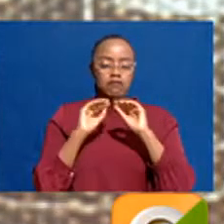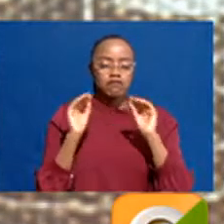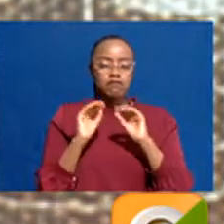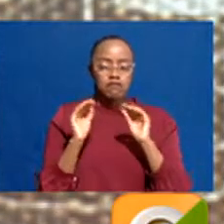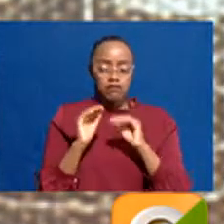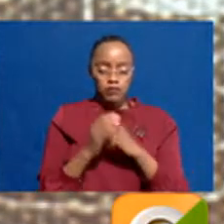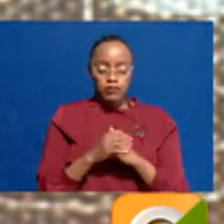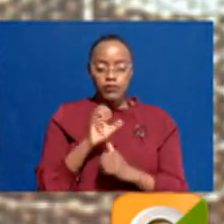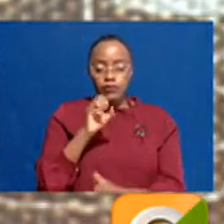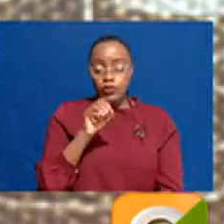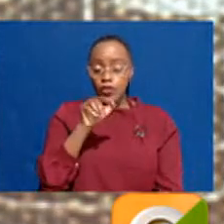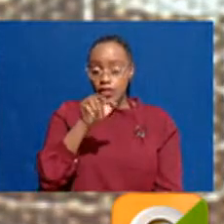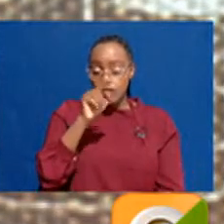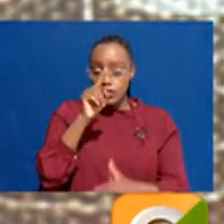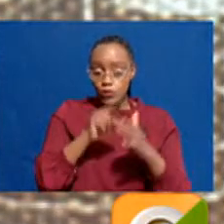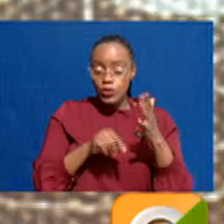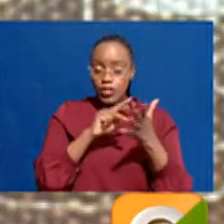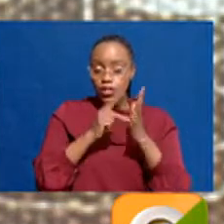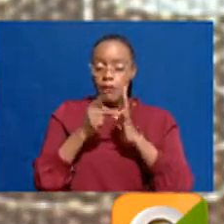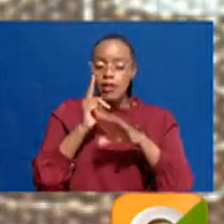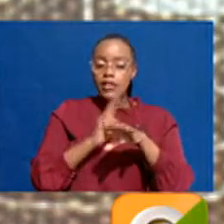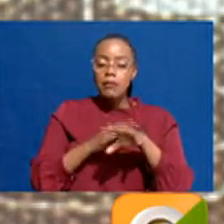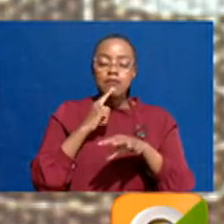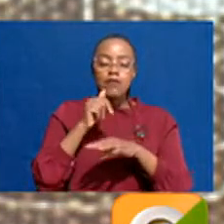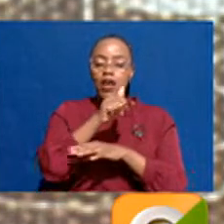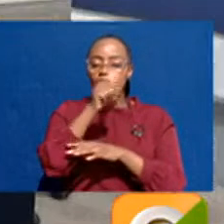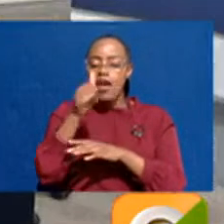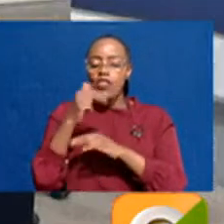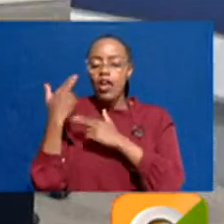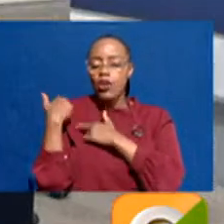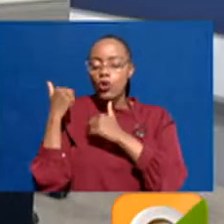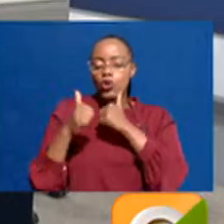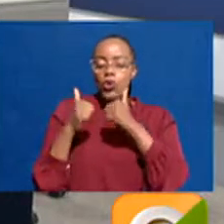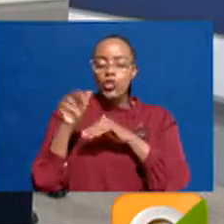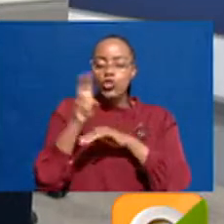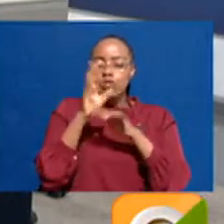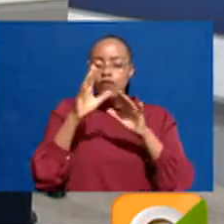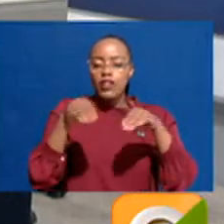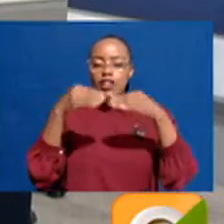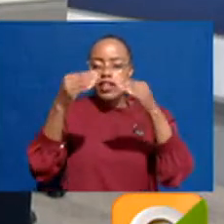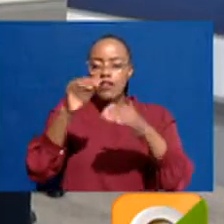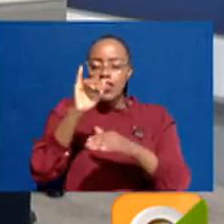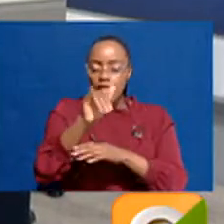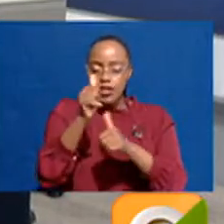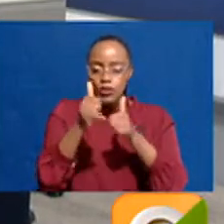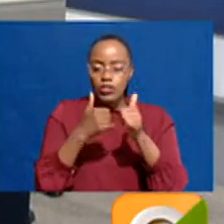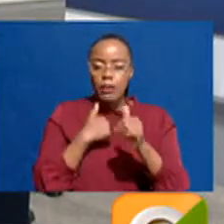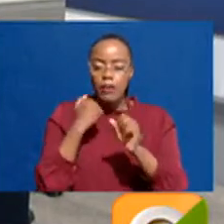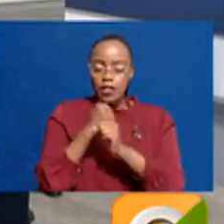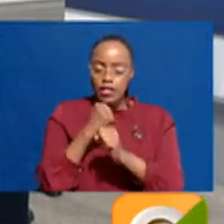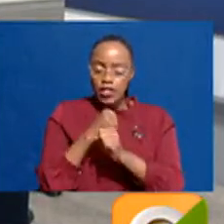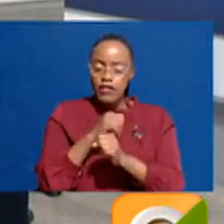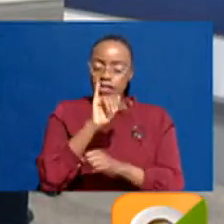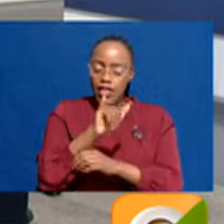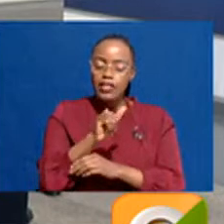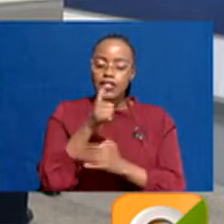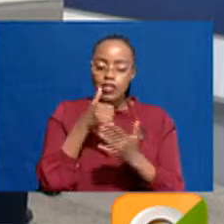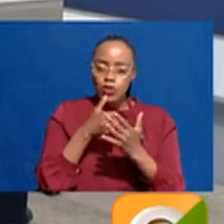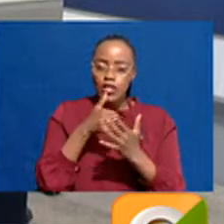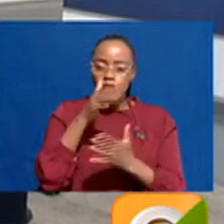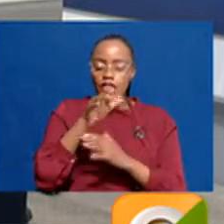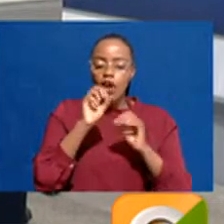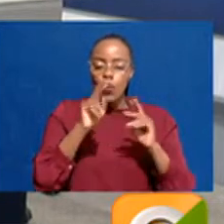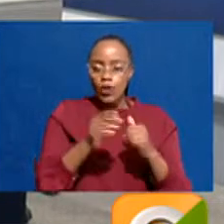Yes. So is that what it means when you say any other role that may be assigned by yourself? That is part of it as well. For sure, that is part of it.